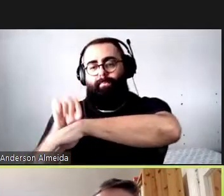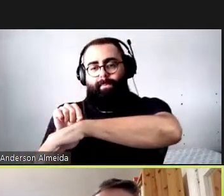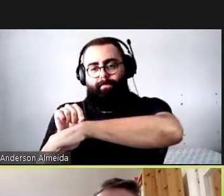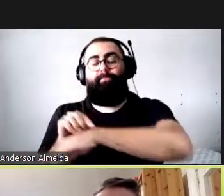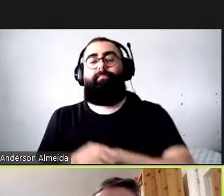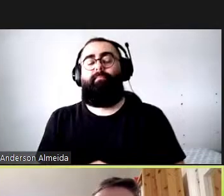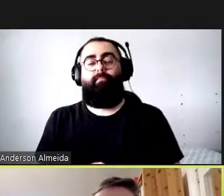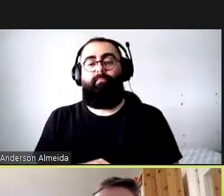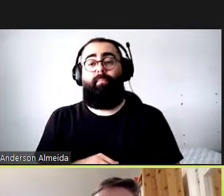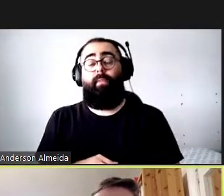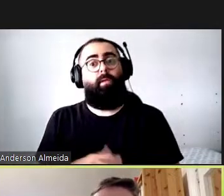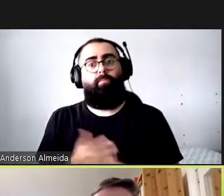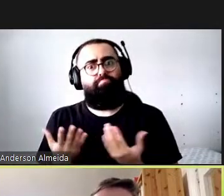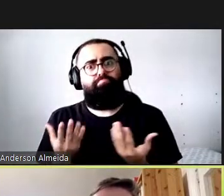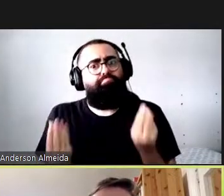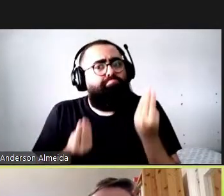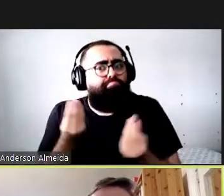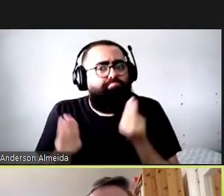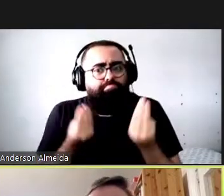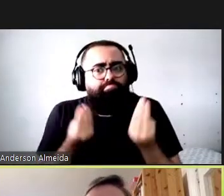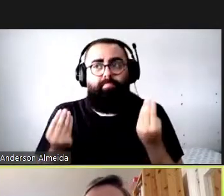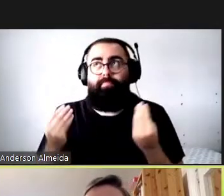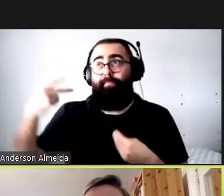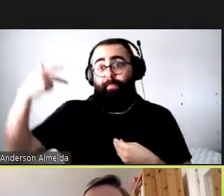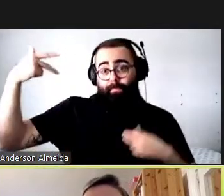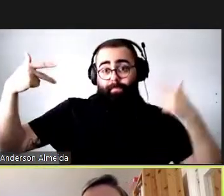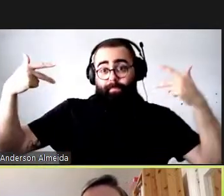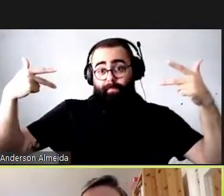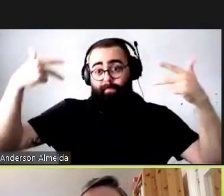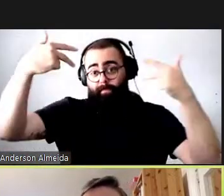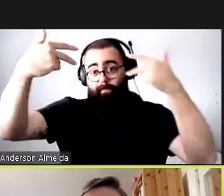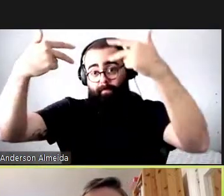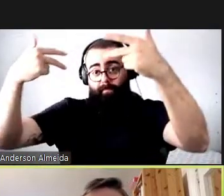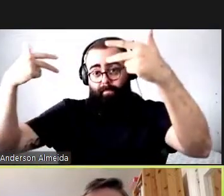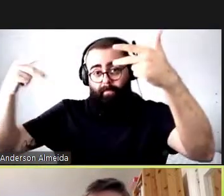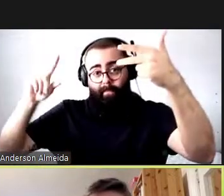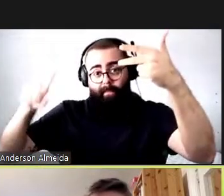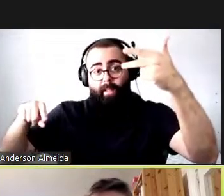each individual camera has a set of infrared strobes.